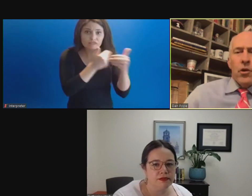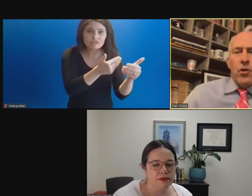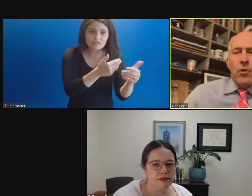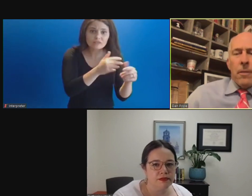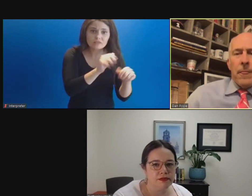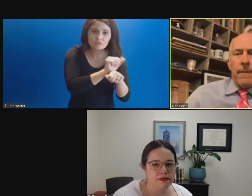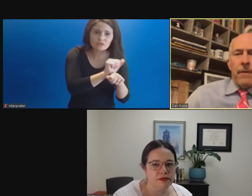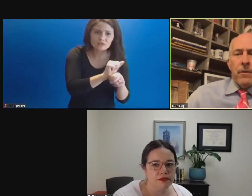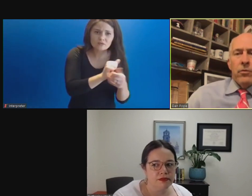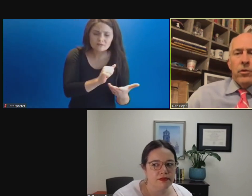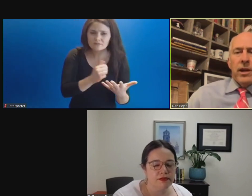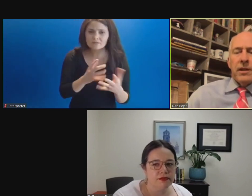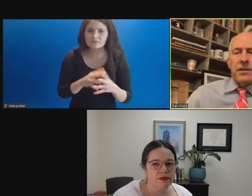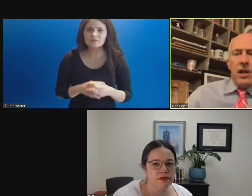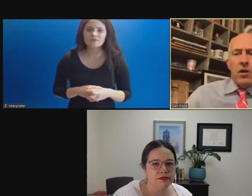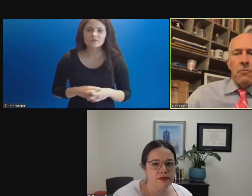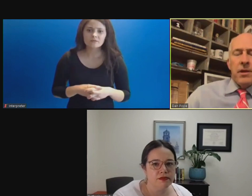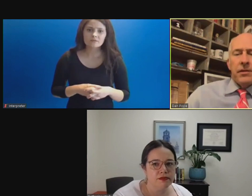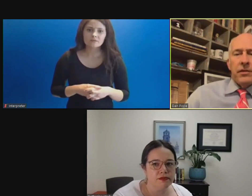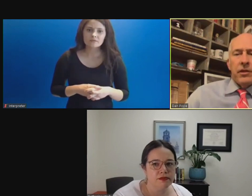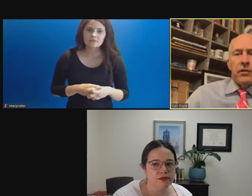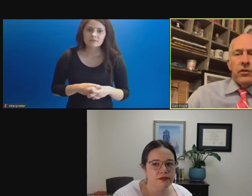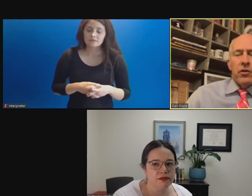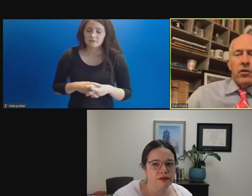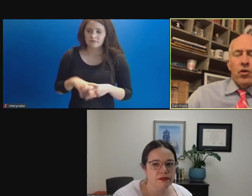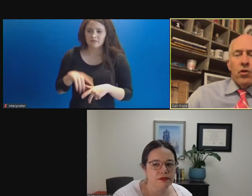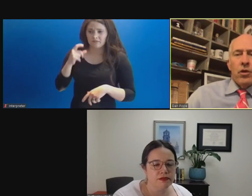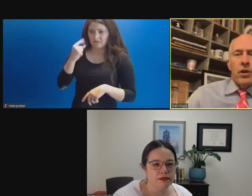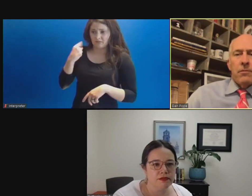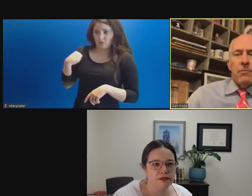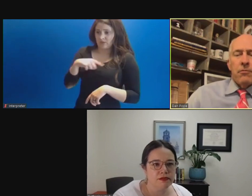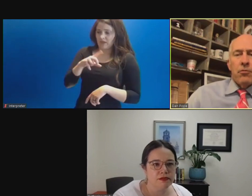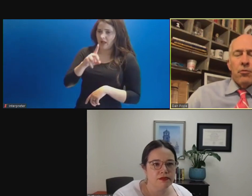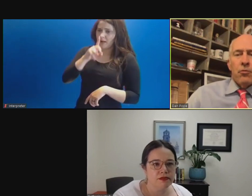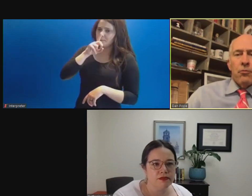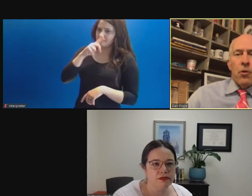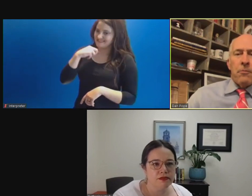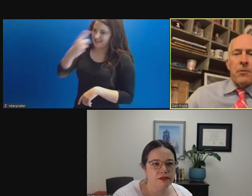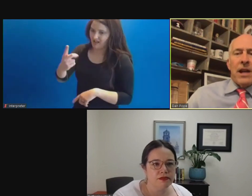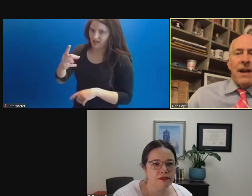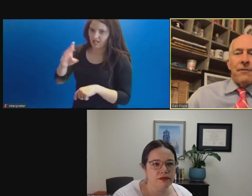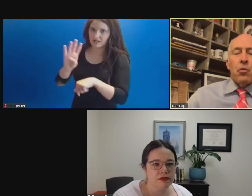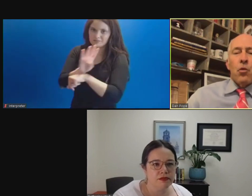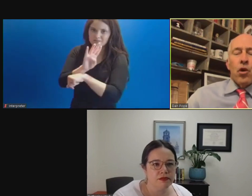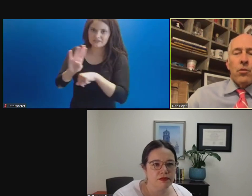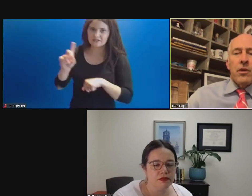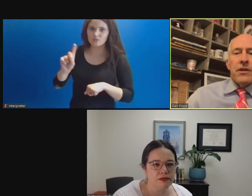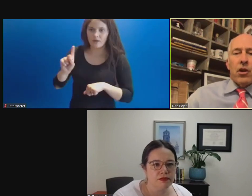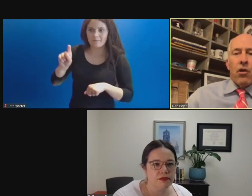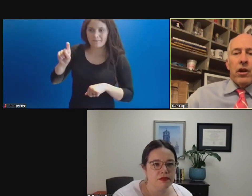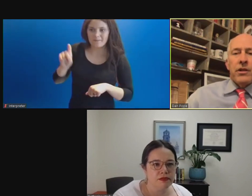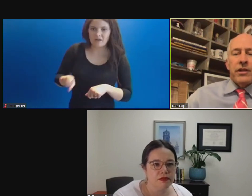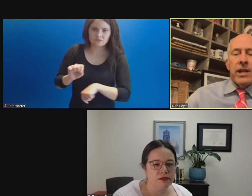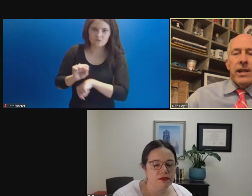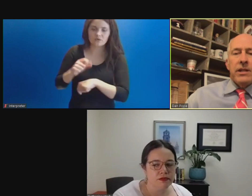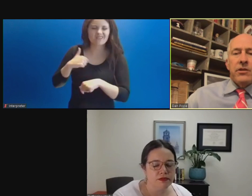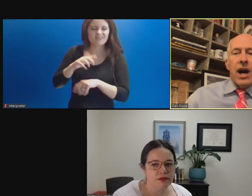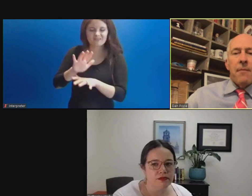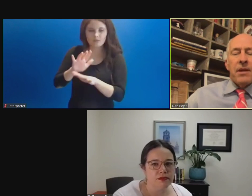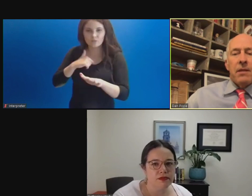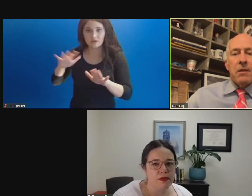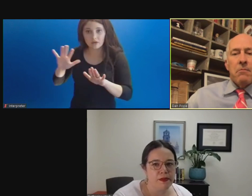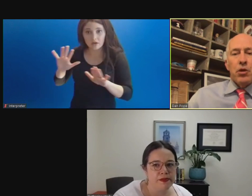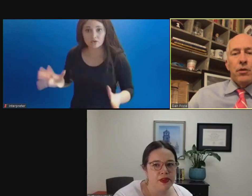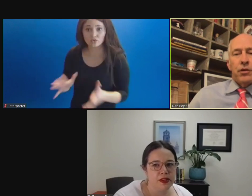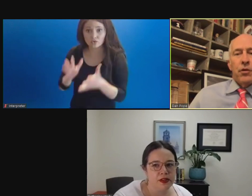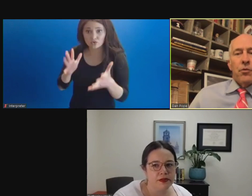So we're not going to tell businesses where people have to work. We've encouraged any job